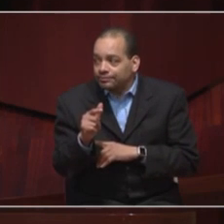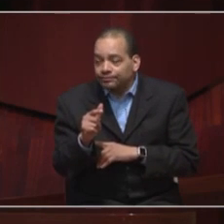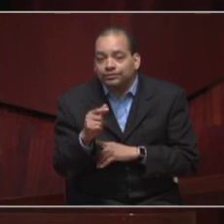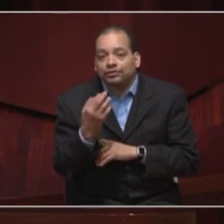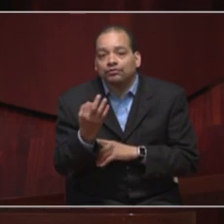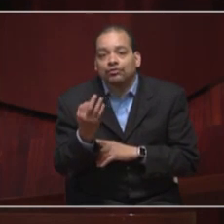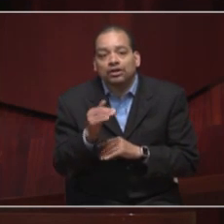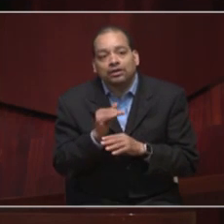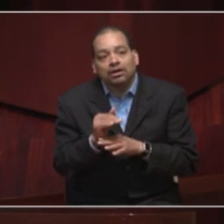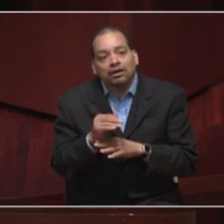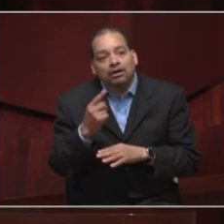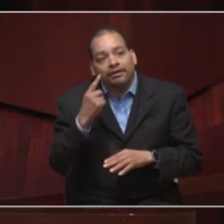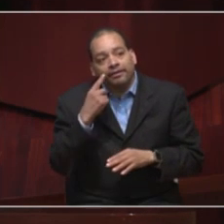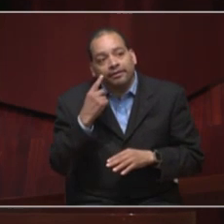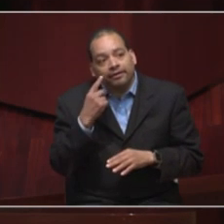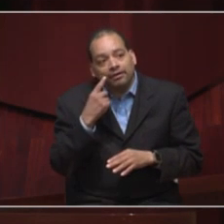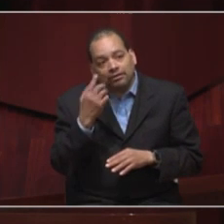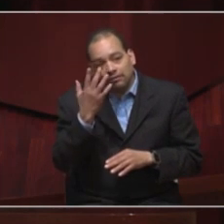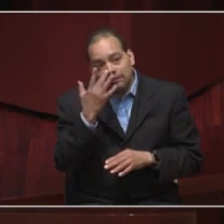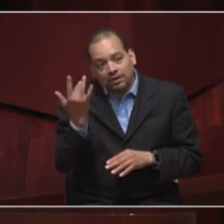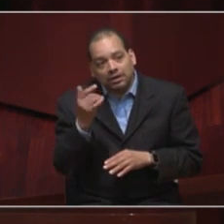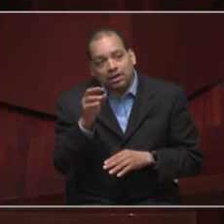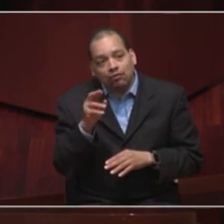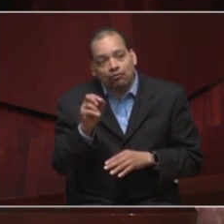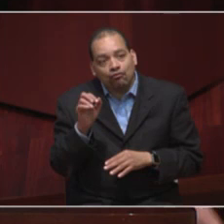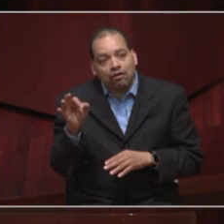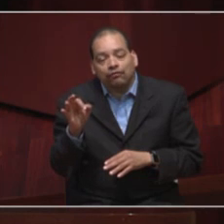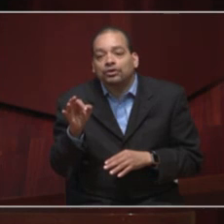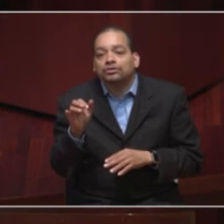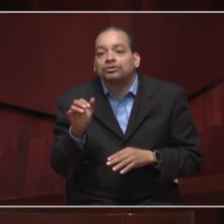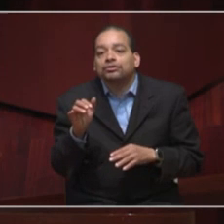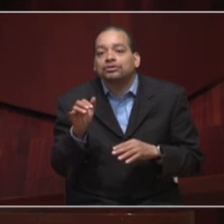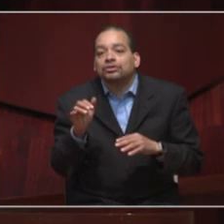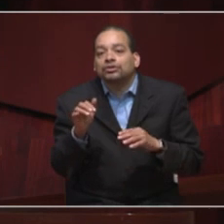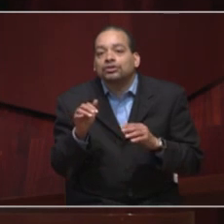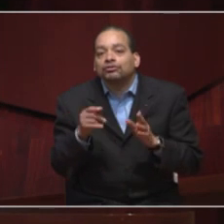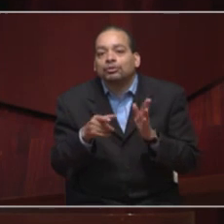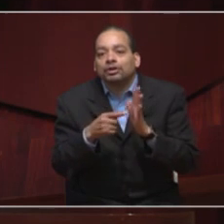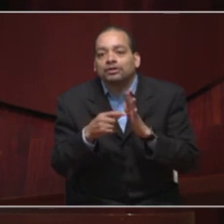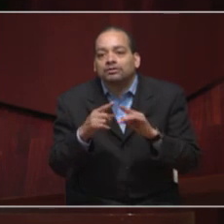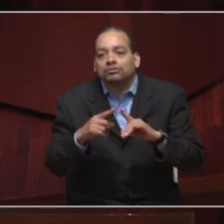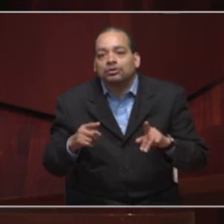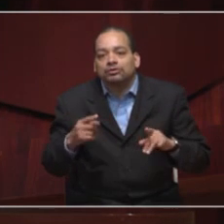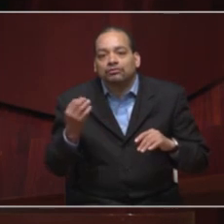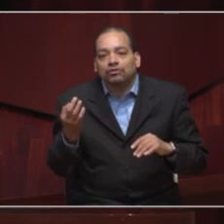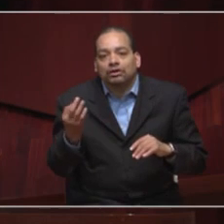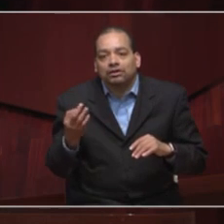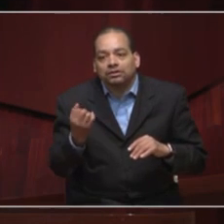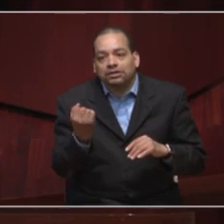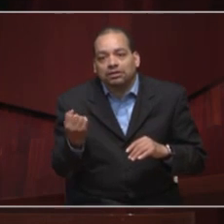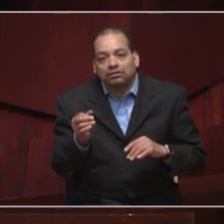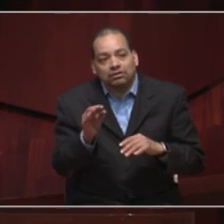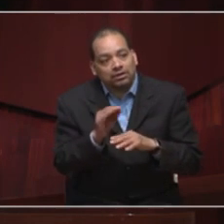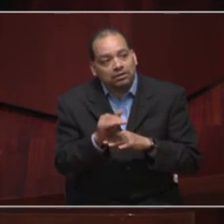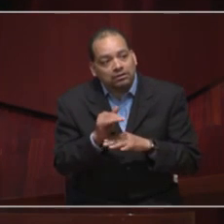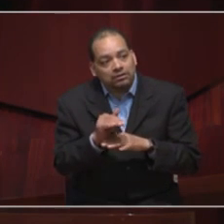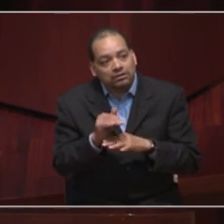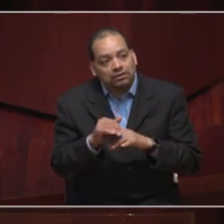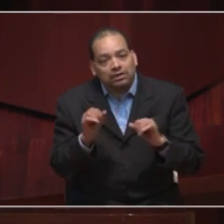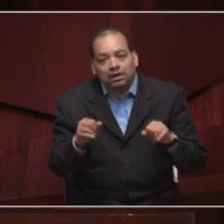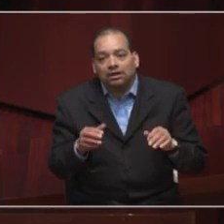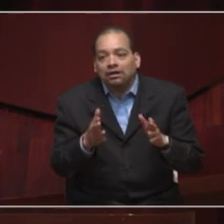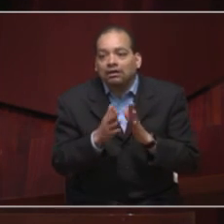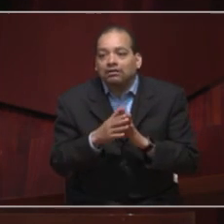request. Well, you can be assured that at 11 o'clock on Saturday or Friday night, you can log into the ARCIS customer portal and place a reference